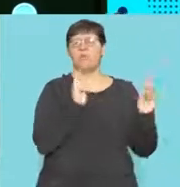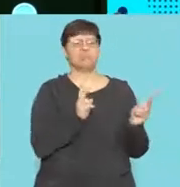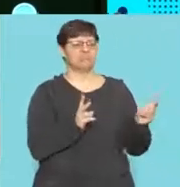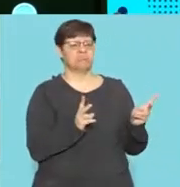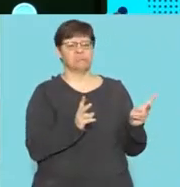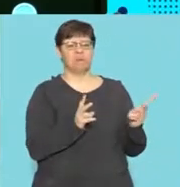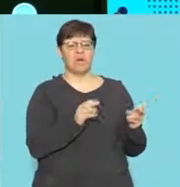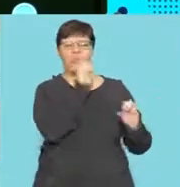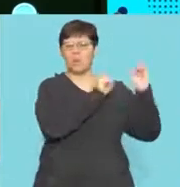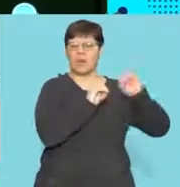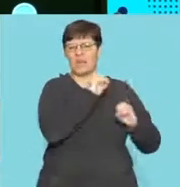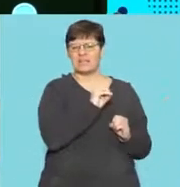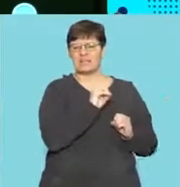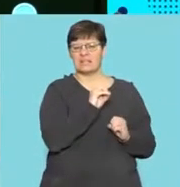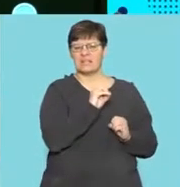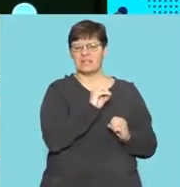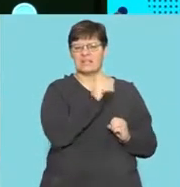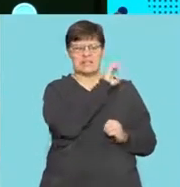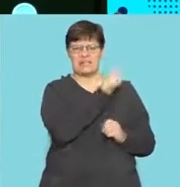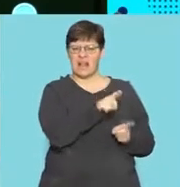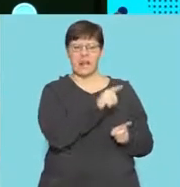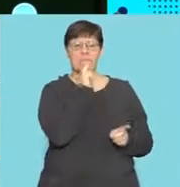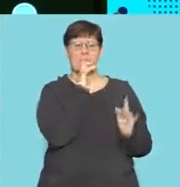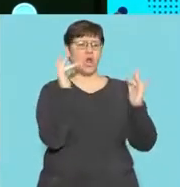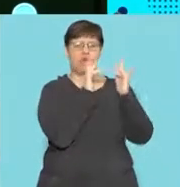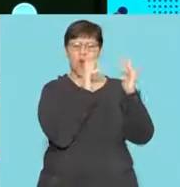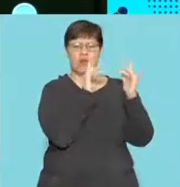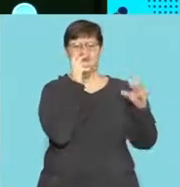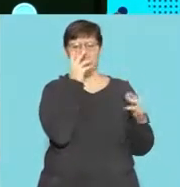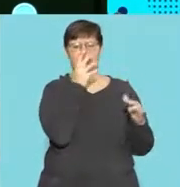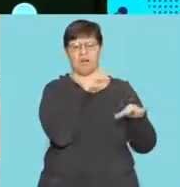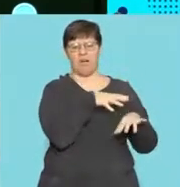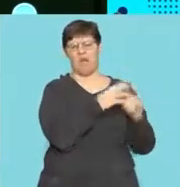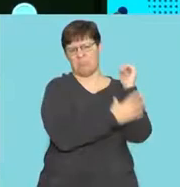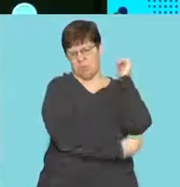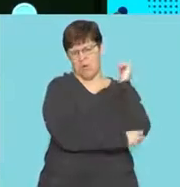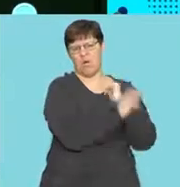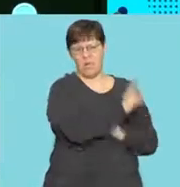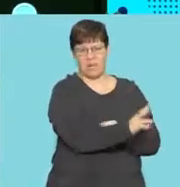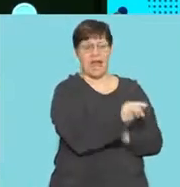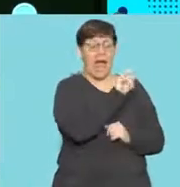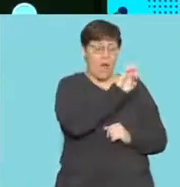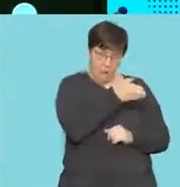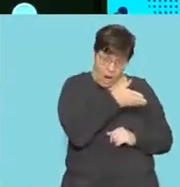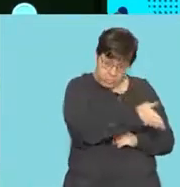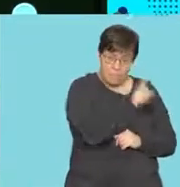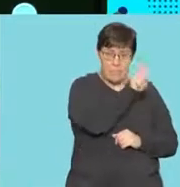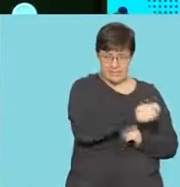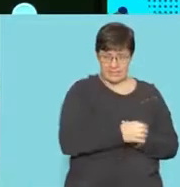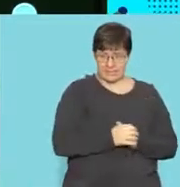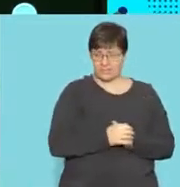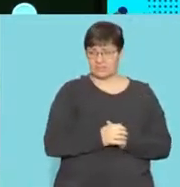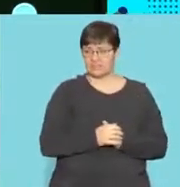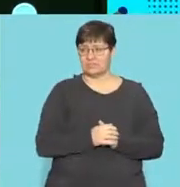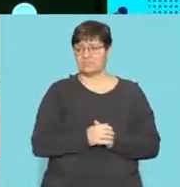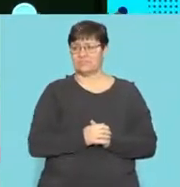molecules in the cell, we know the conductivity will be very low. So it has to be with ions in the solution. That's the first point